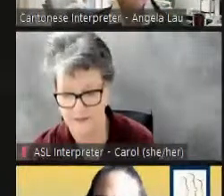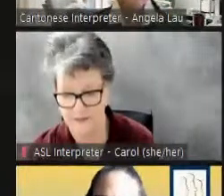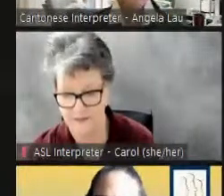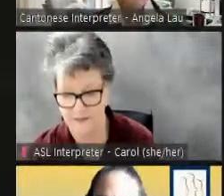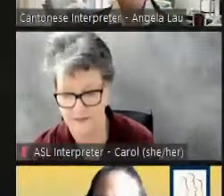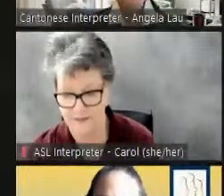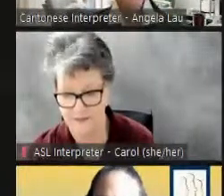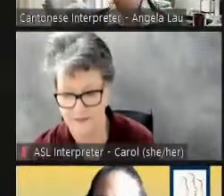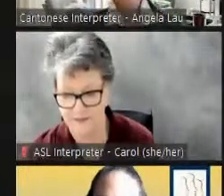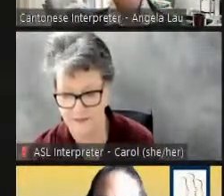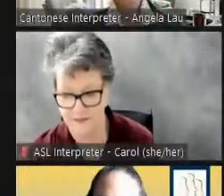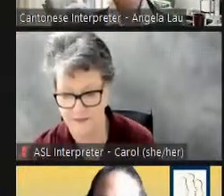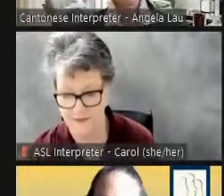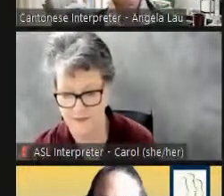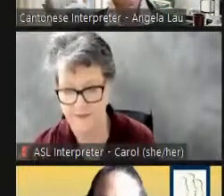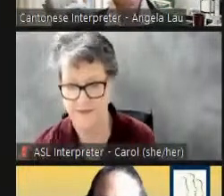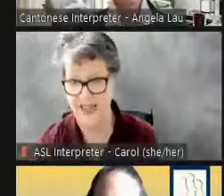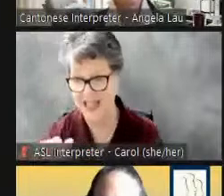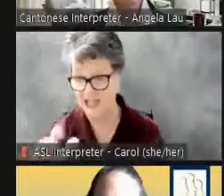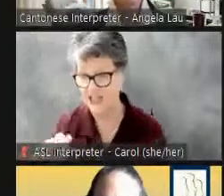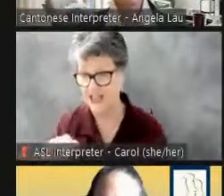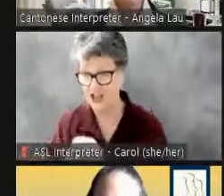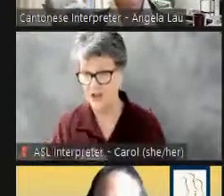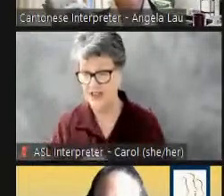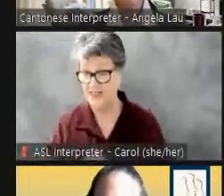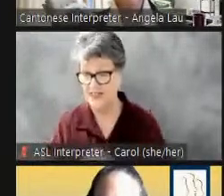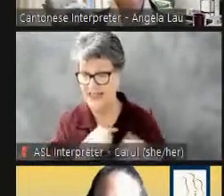Hey, Angela, are you in the Cantonese channel?